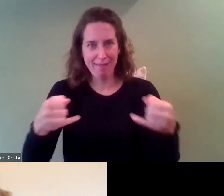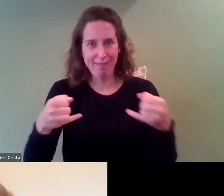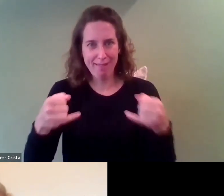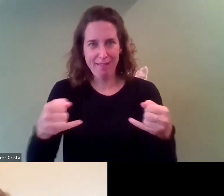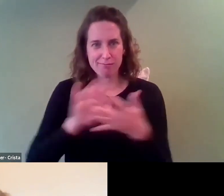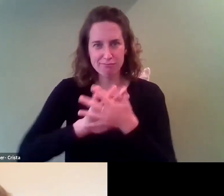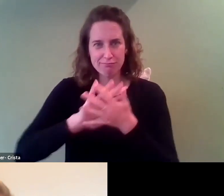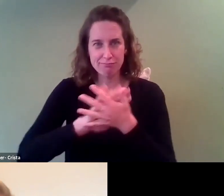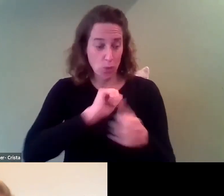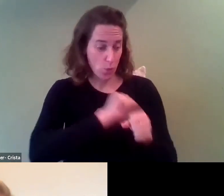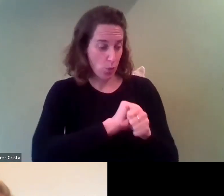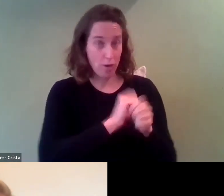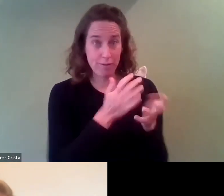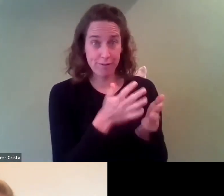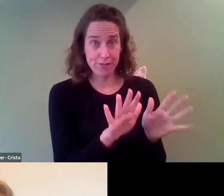done with work,